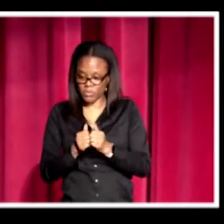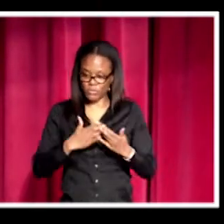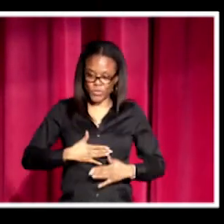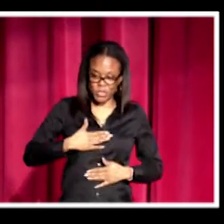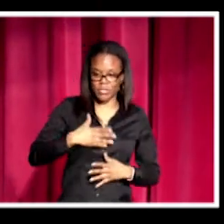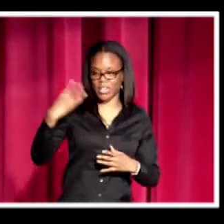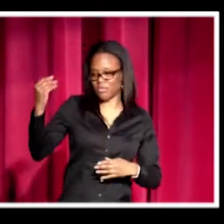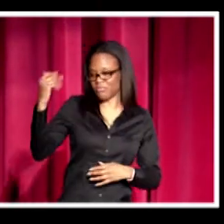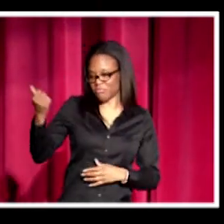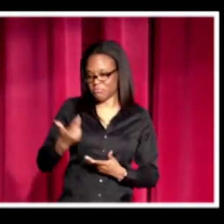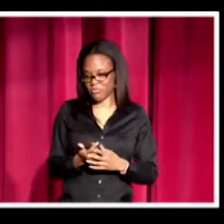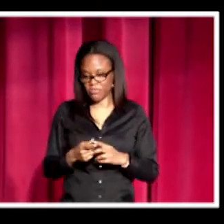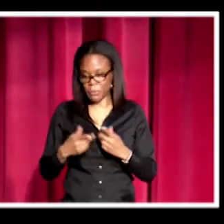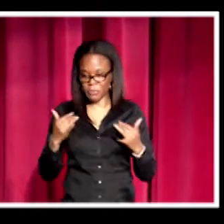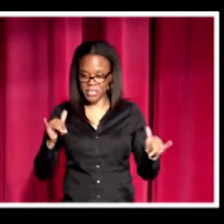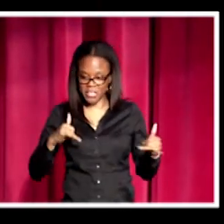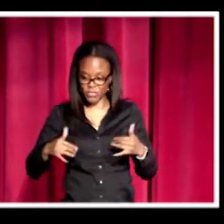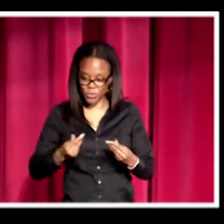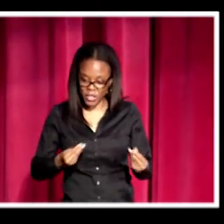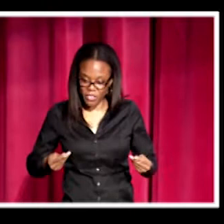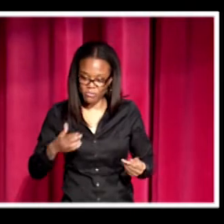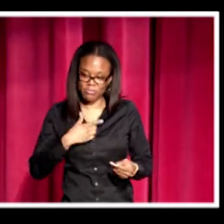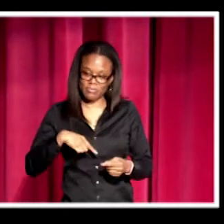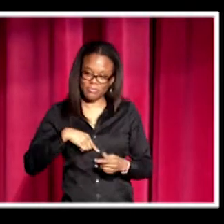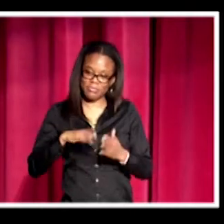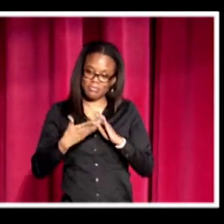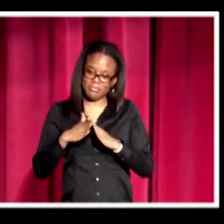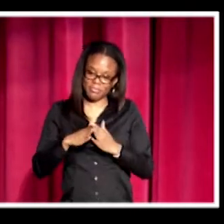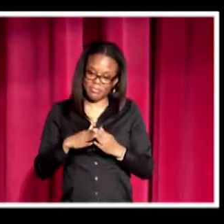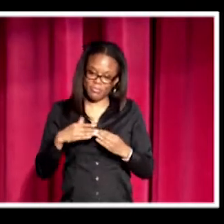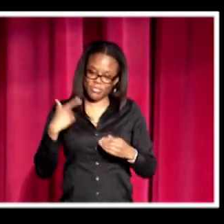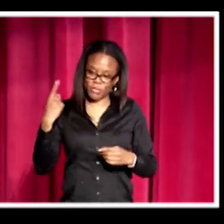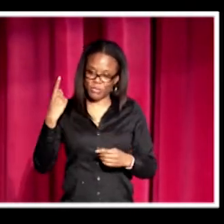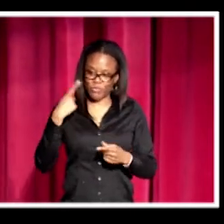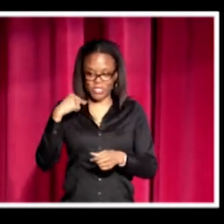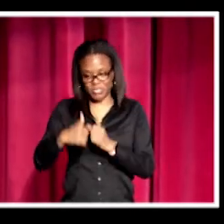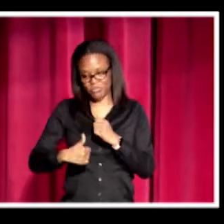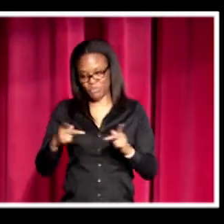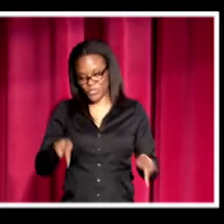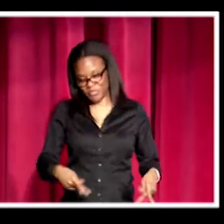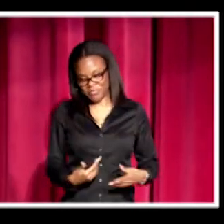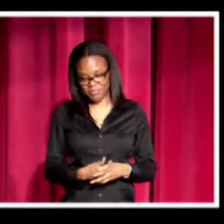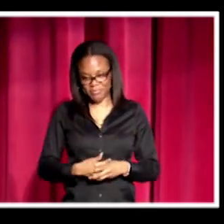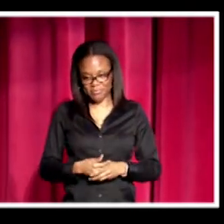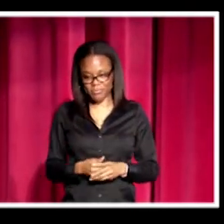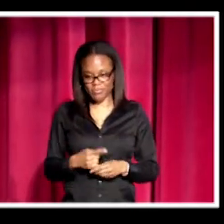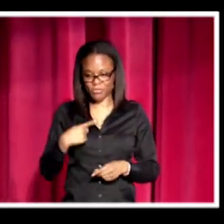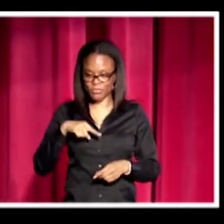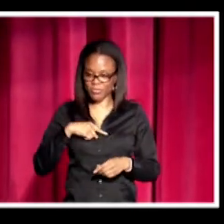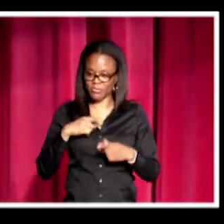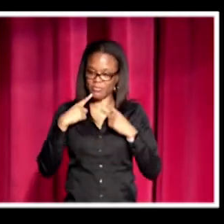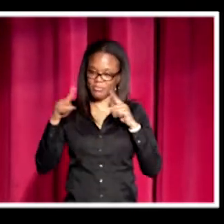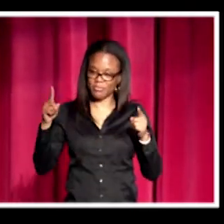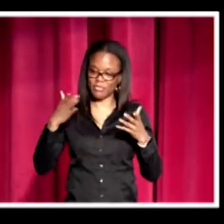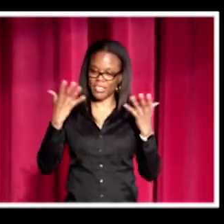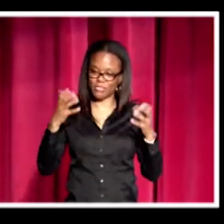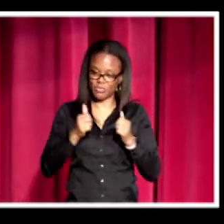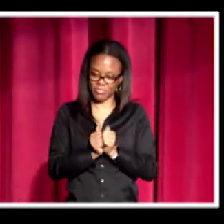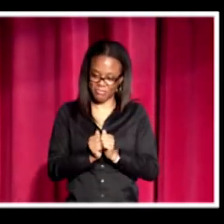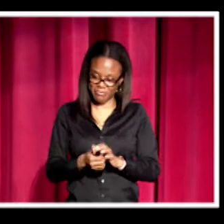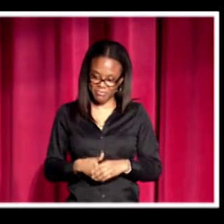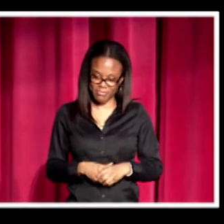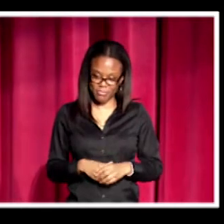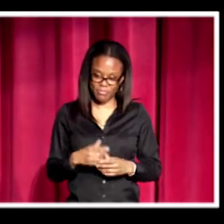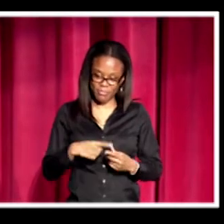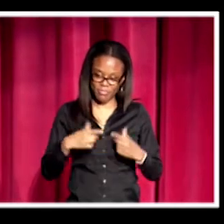and playgrounds, we are a city that has something for everyone. We have accomplished a great deal together, and we